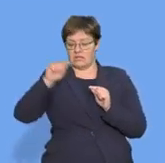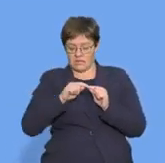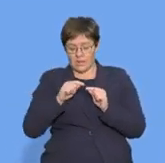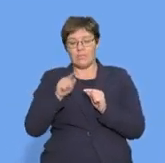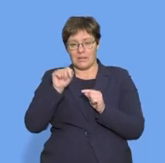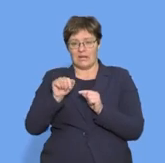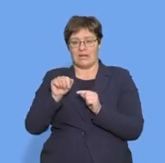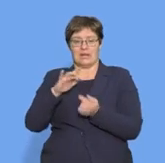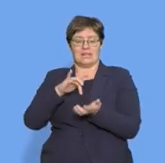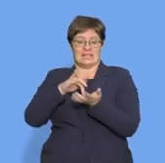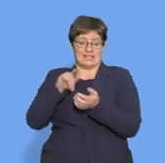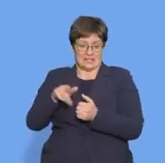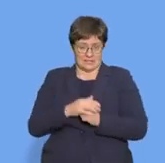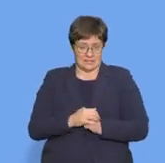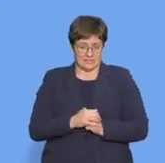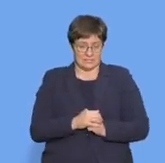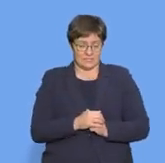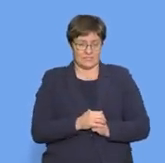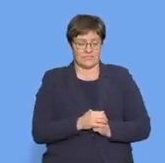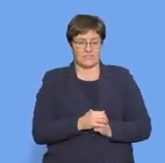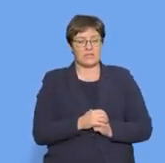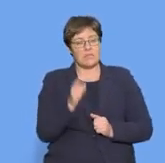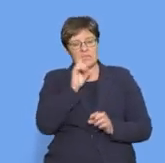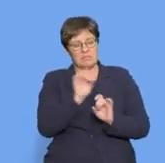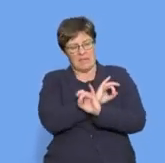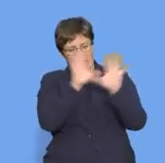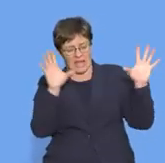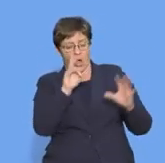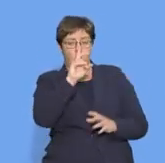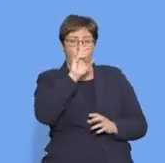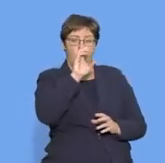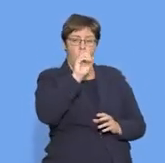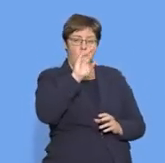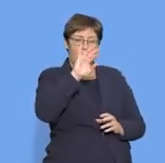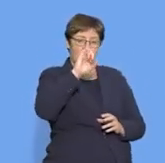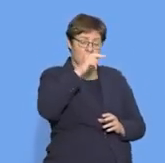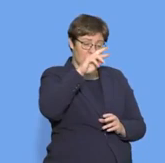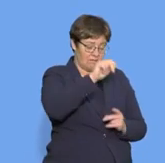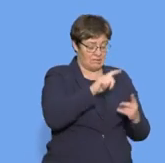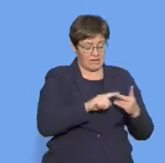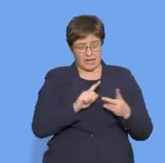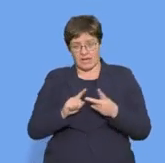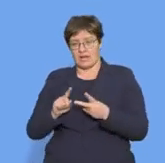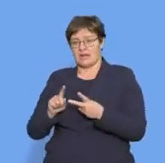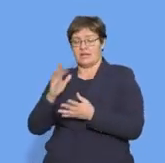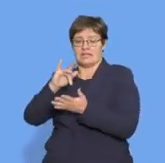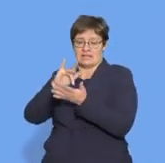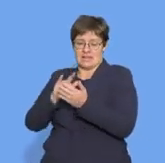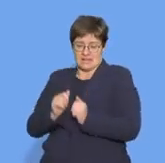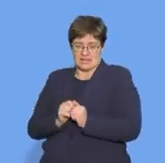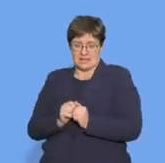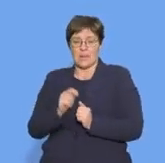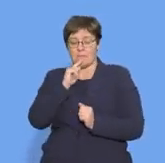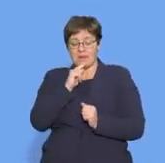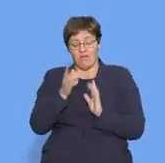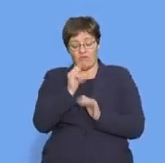there to the circumference of the circle, right? So that's where the center is actually normally at. Then the radius